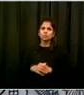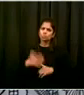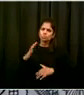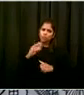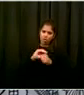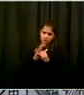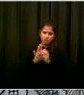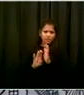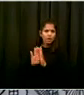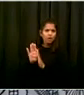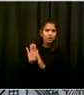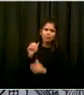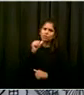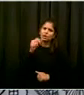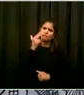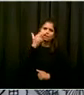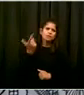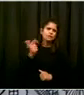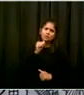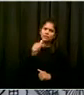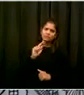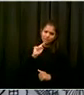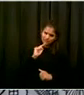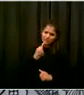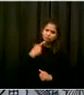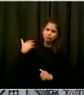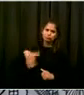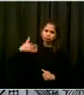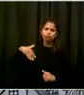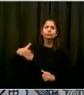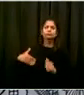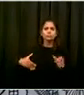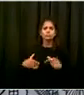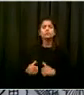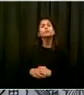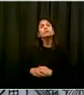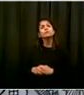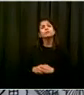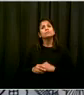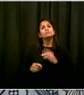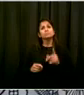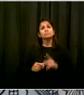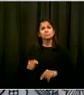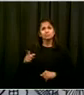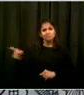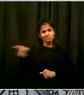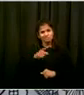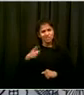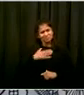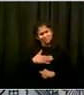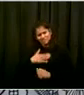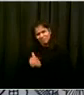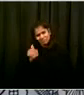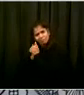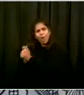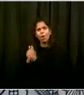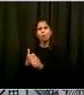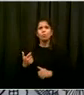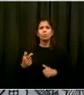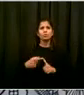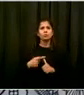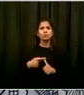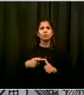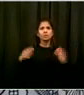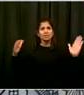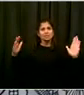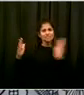adhere to the new rules. The faster we address this challenge, the shorter the shutdown will be. And we got to keep